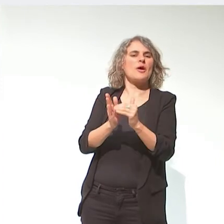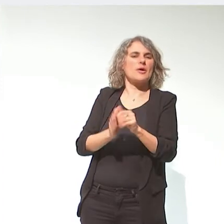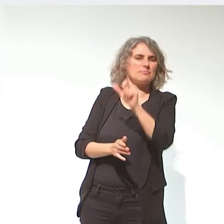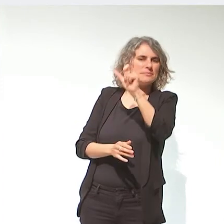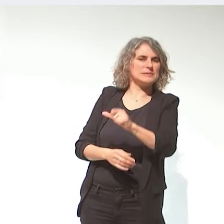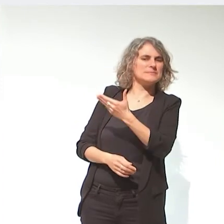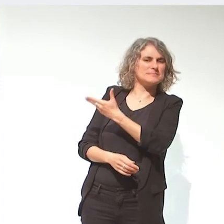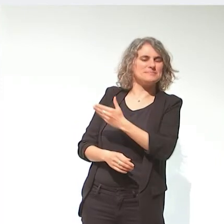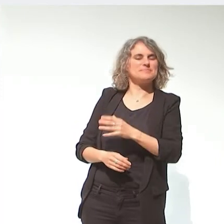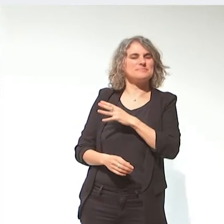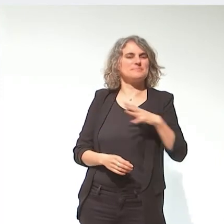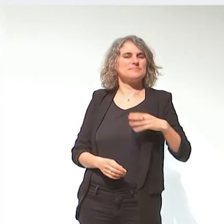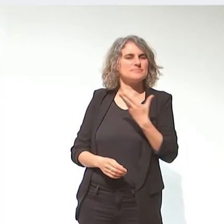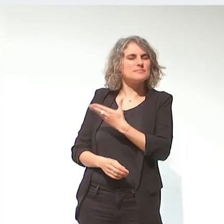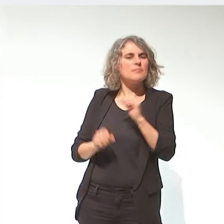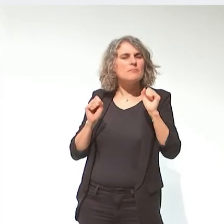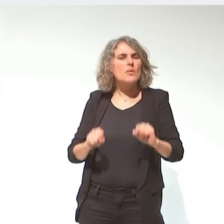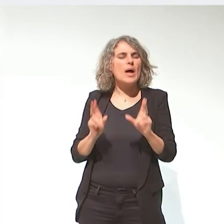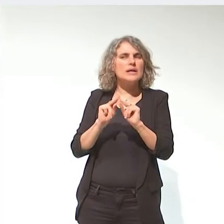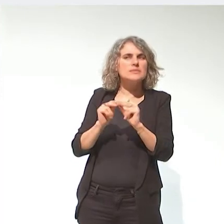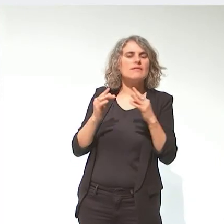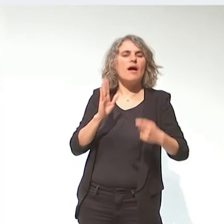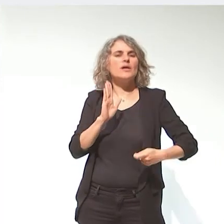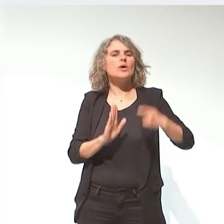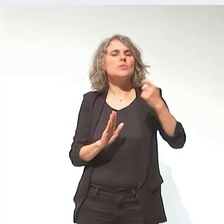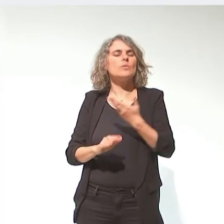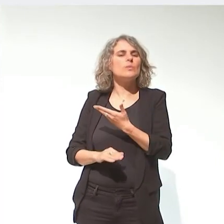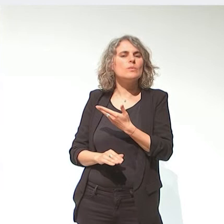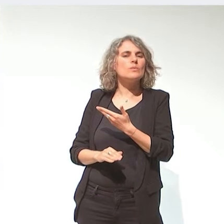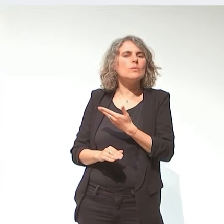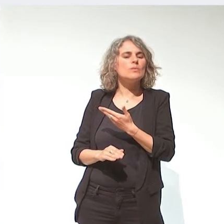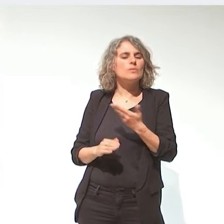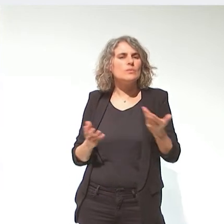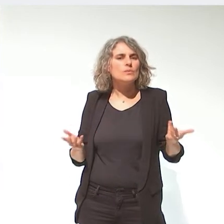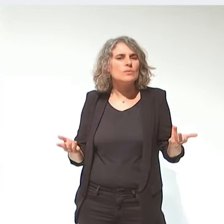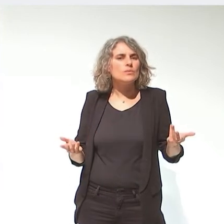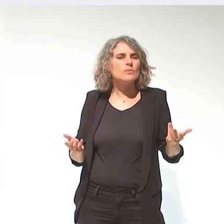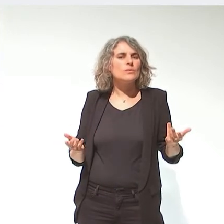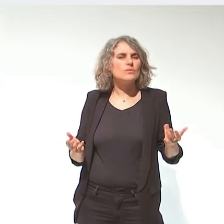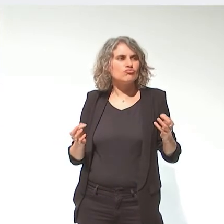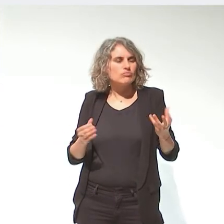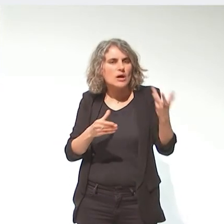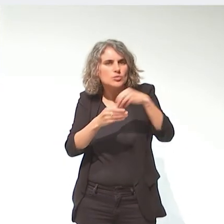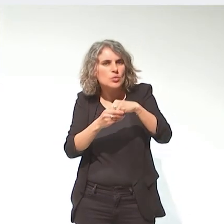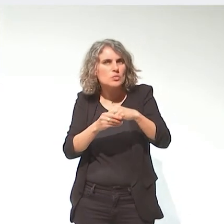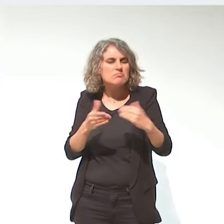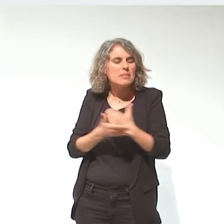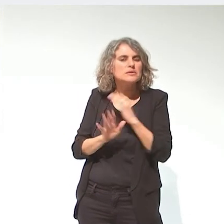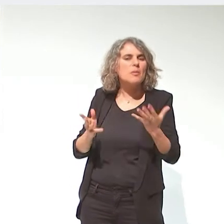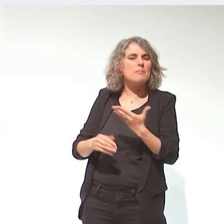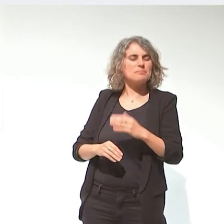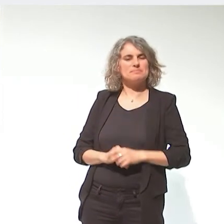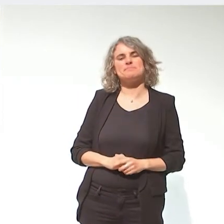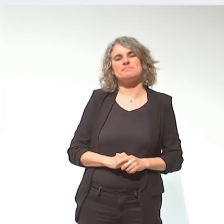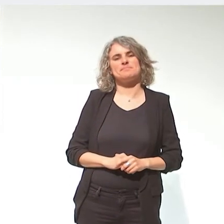Poland, Mr. Paweł Wdowik, so that you can tell us how, in the field of